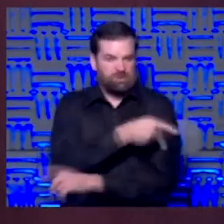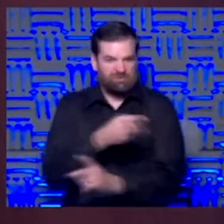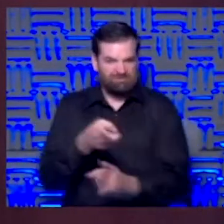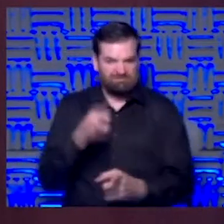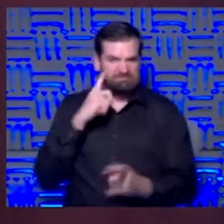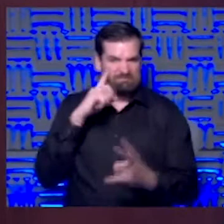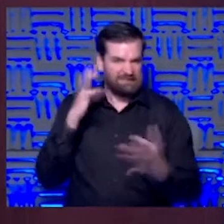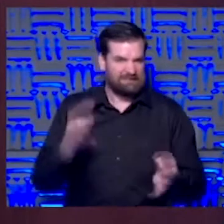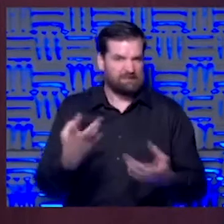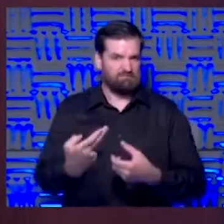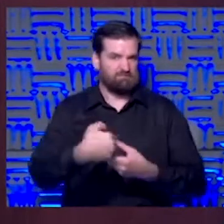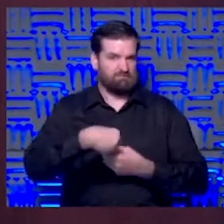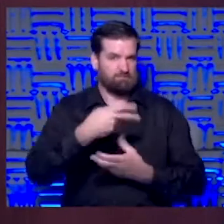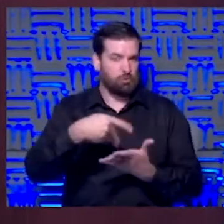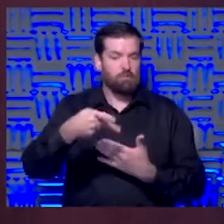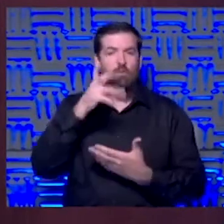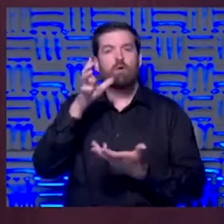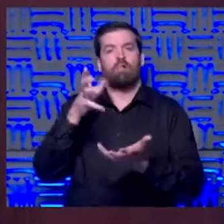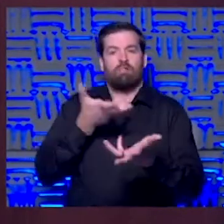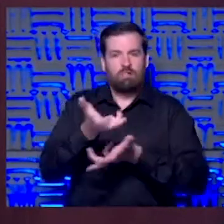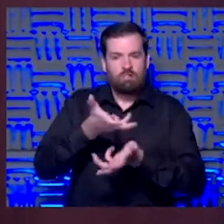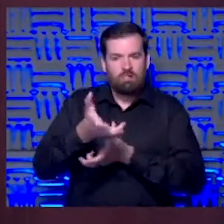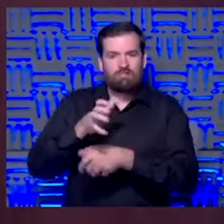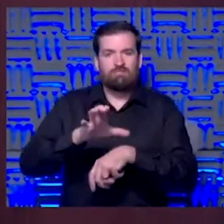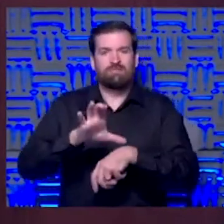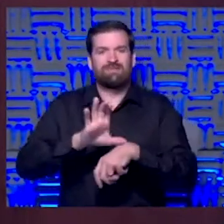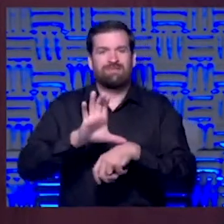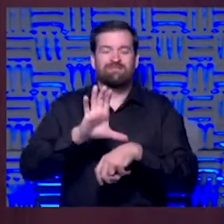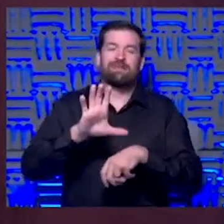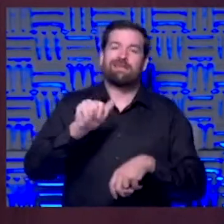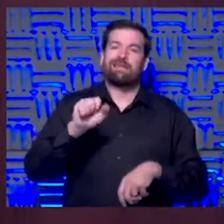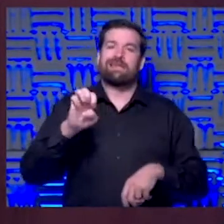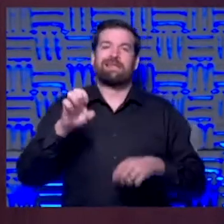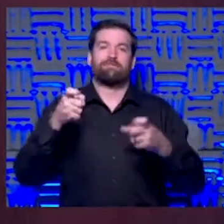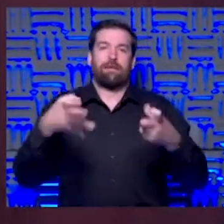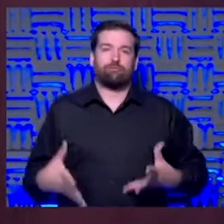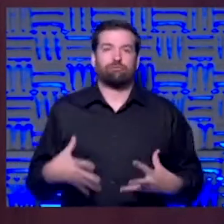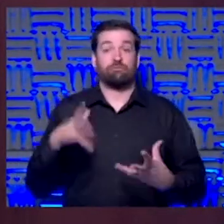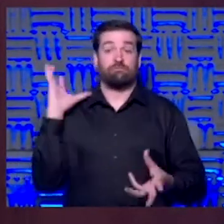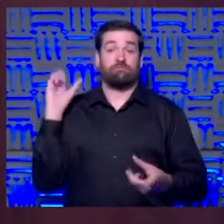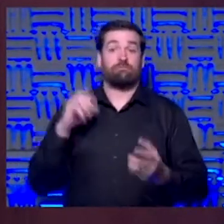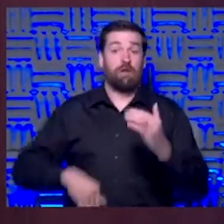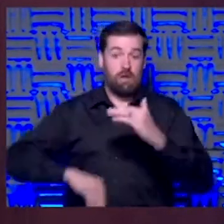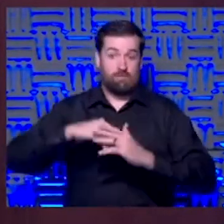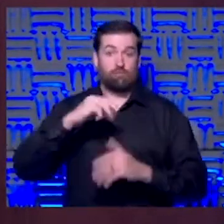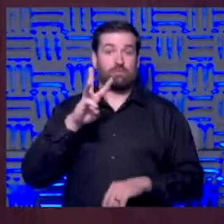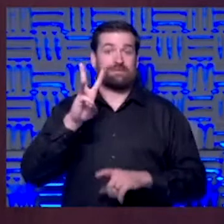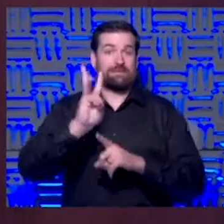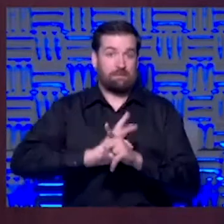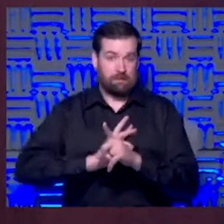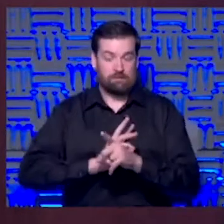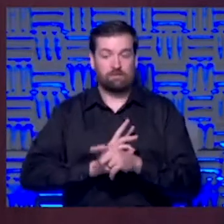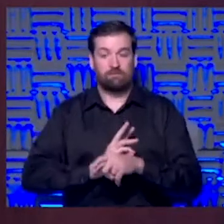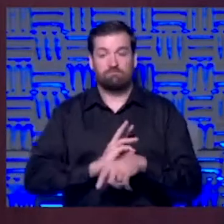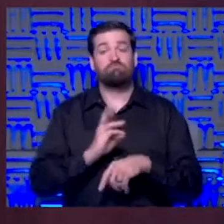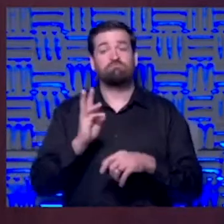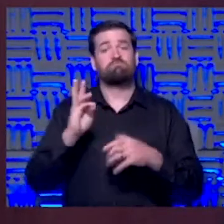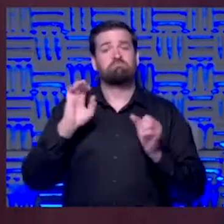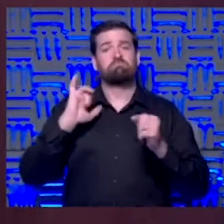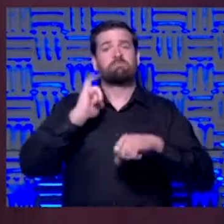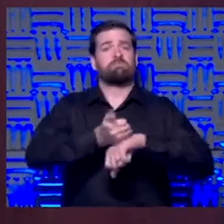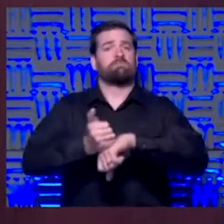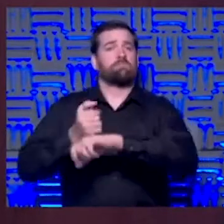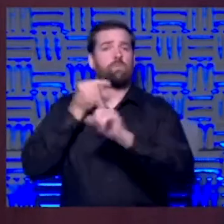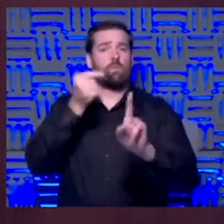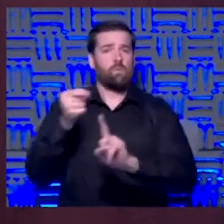Revive program, they'll meet with case managers for up to 6 months, and those case managers through Thrive or AdHoc are going to help them set goals and then help